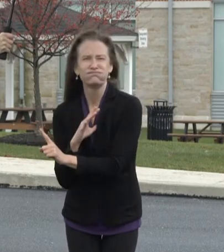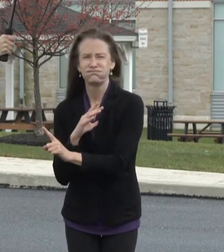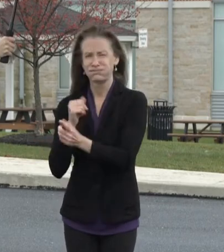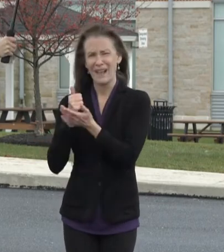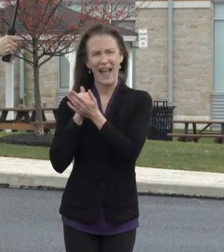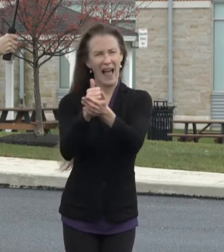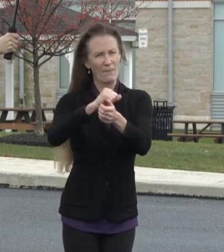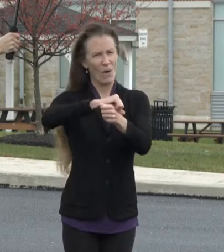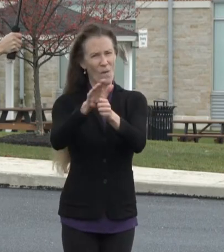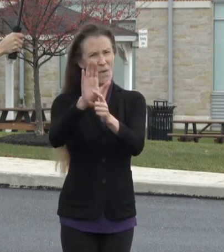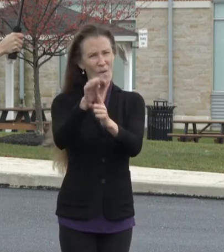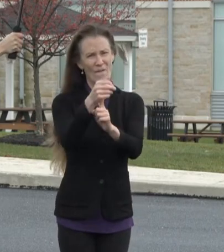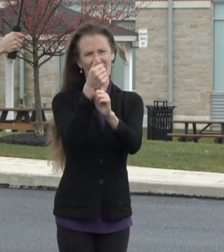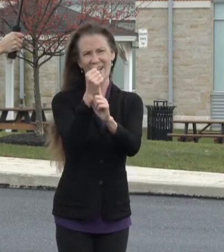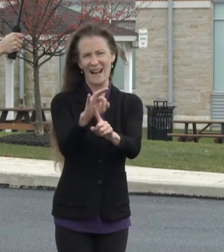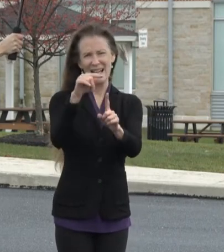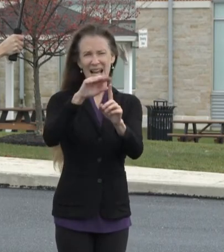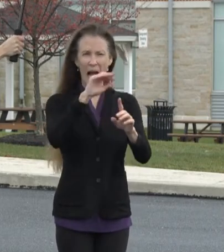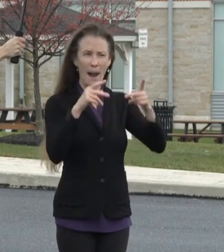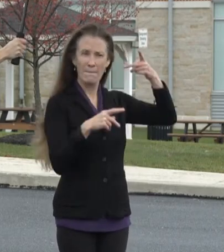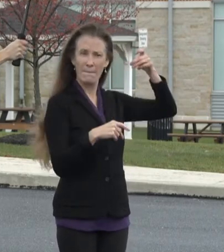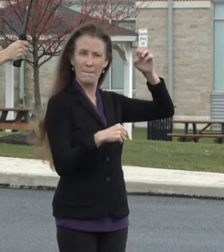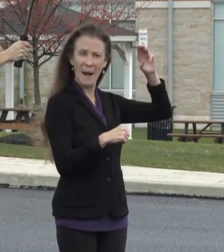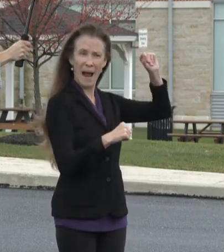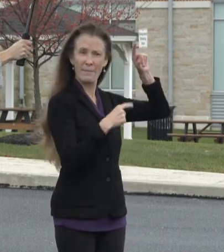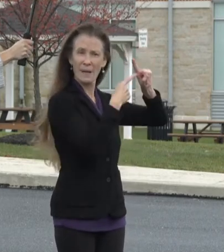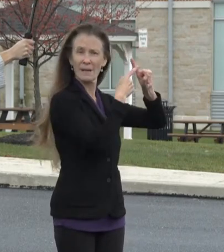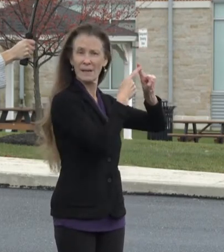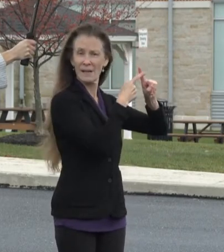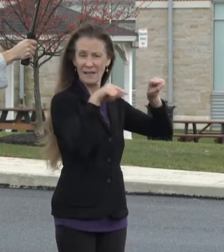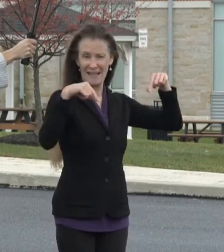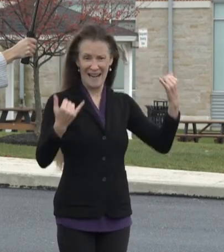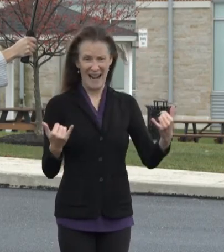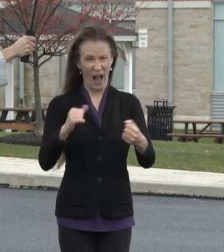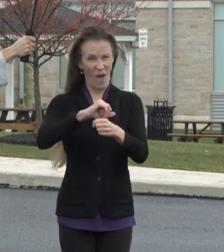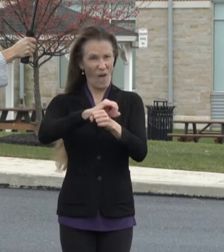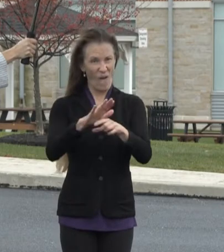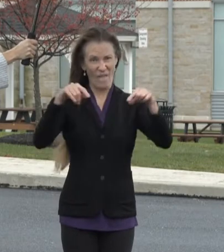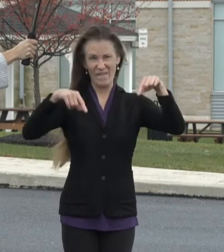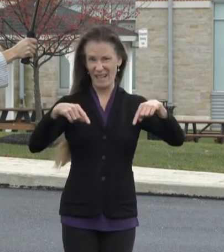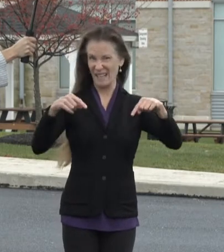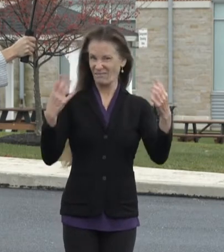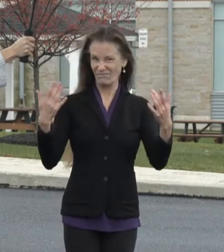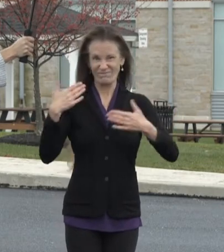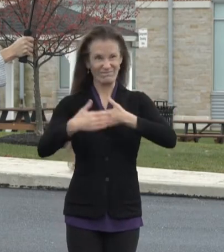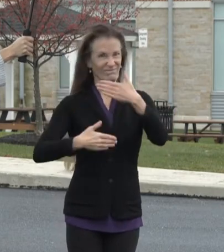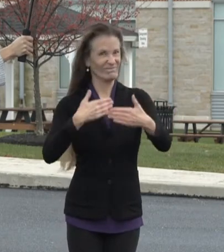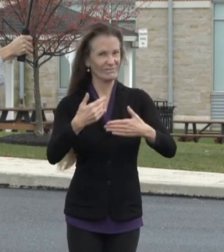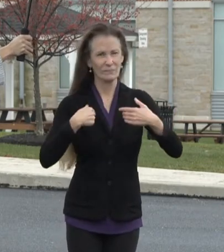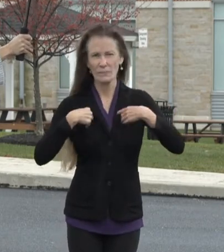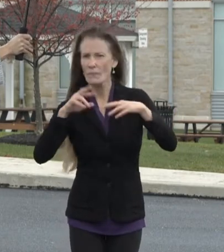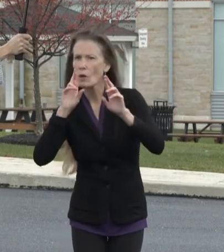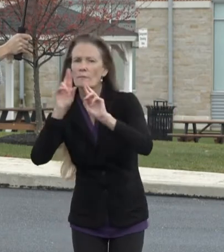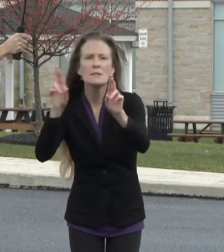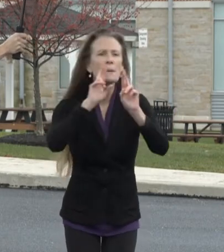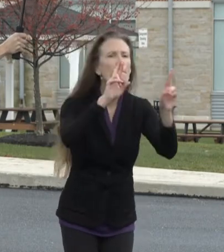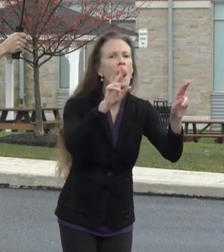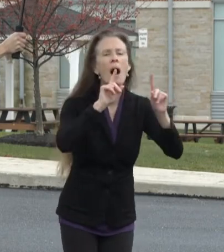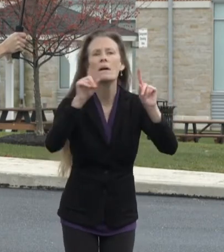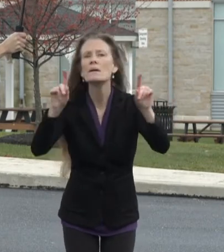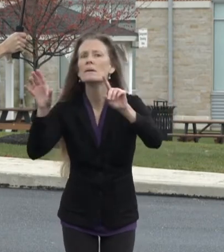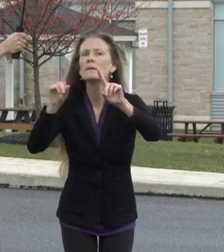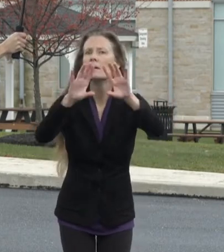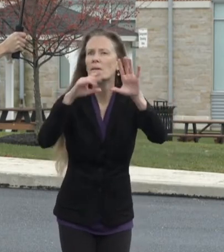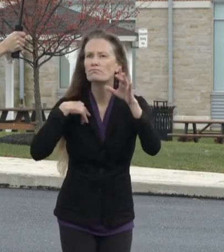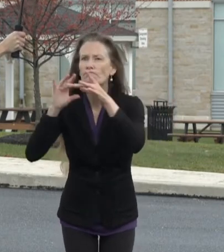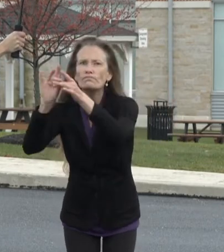our primary role during disasters and other emergencies is to ensure there is coordination of response and recovery efforts across state agencies,